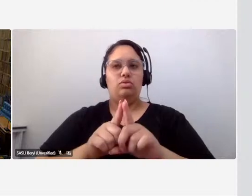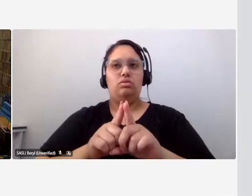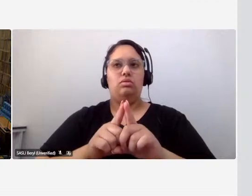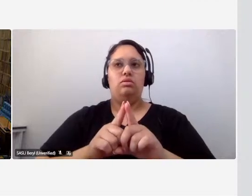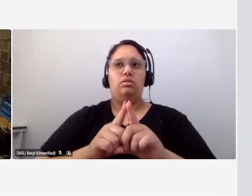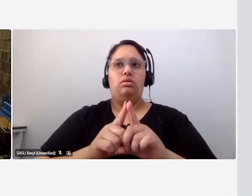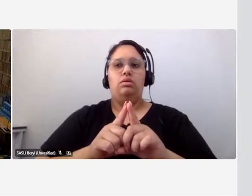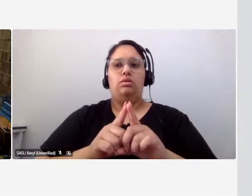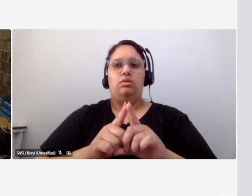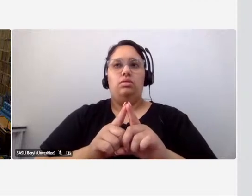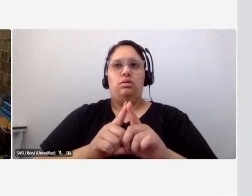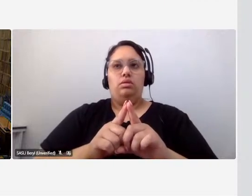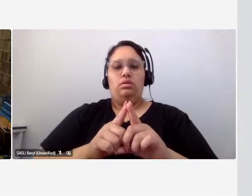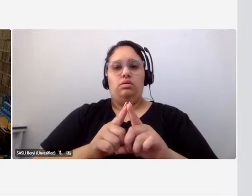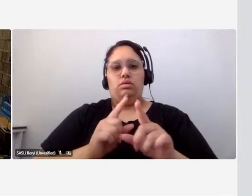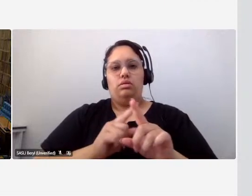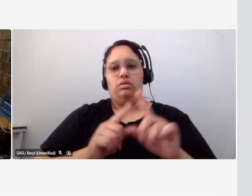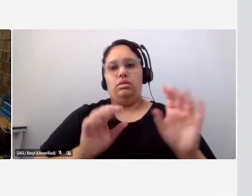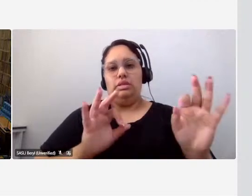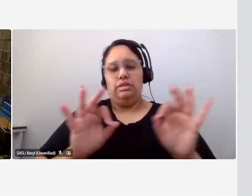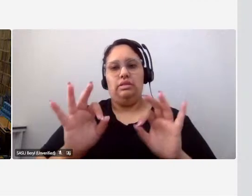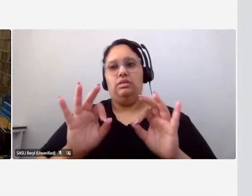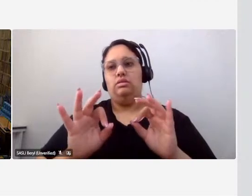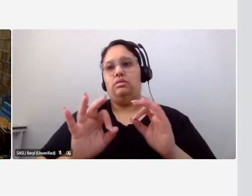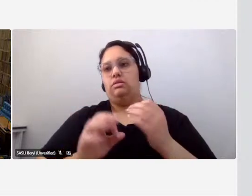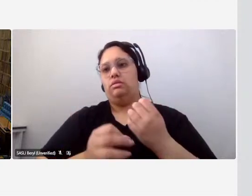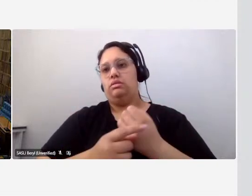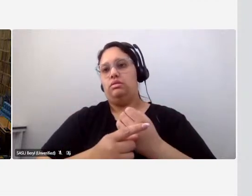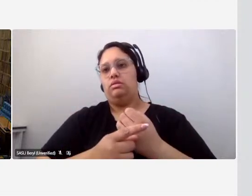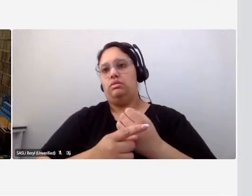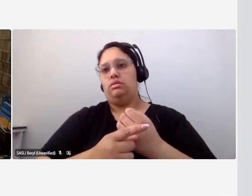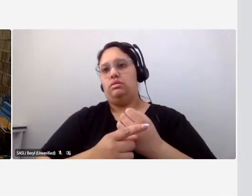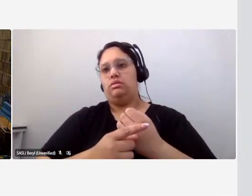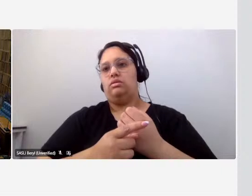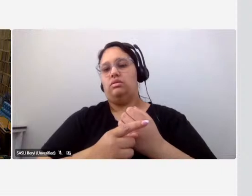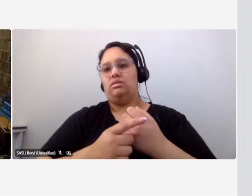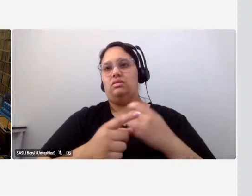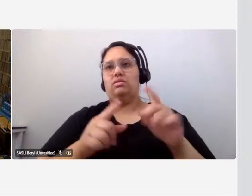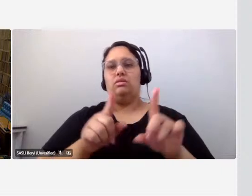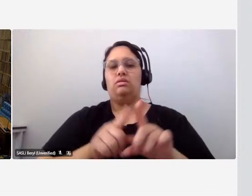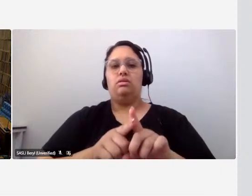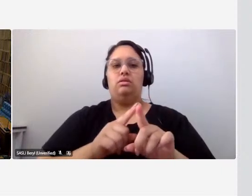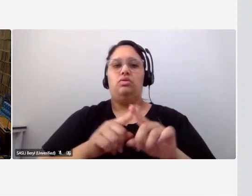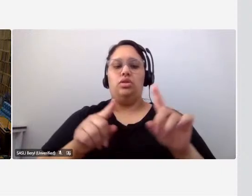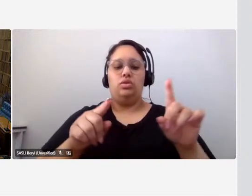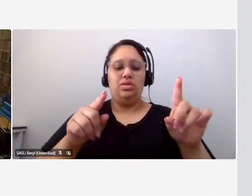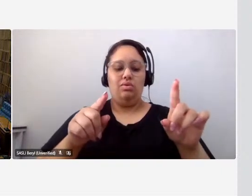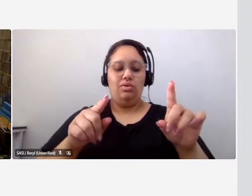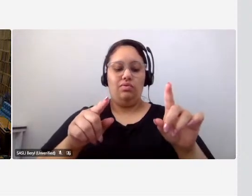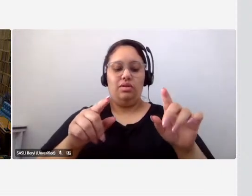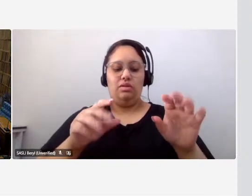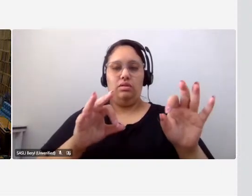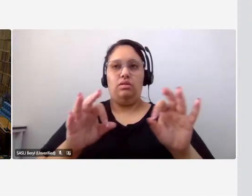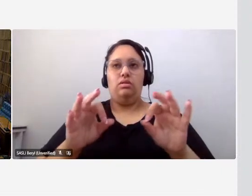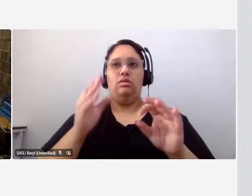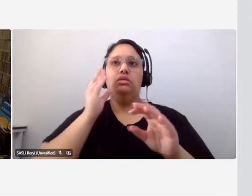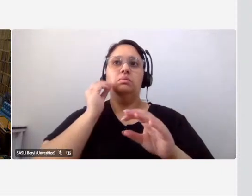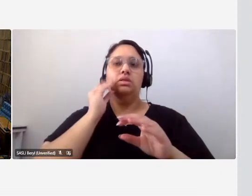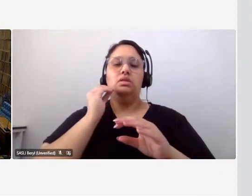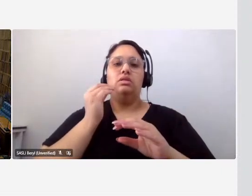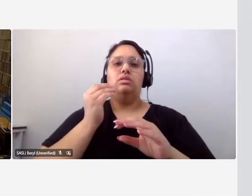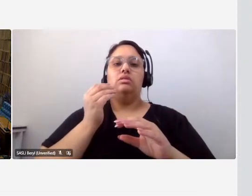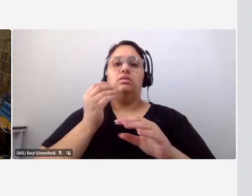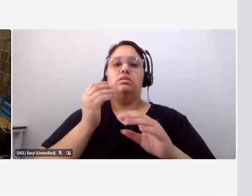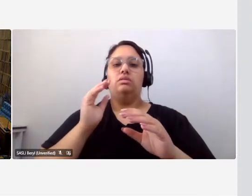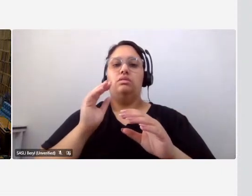for such, you know, I mean, initiatives, you know, and as they're experiencing